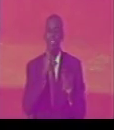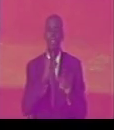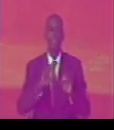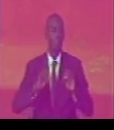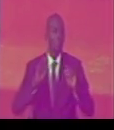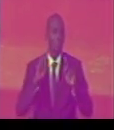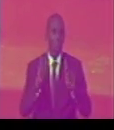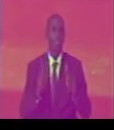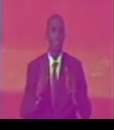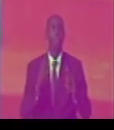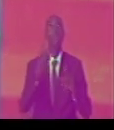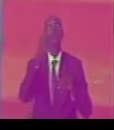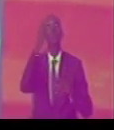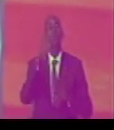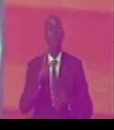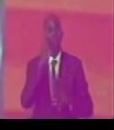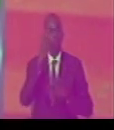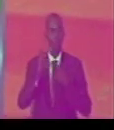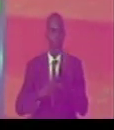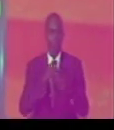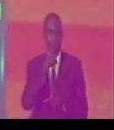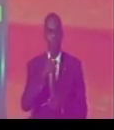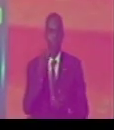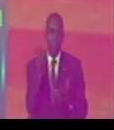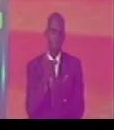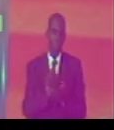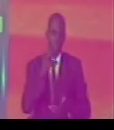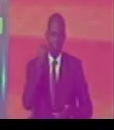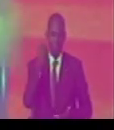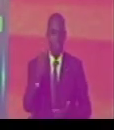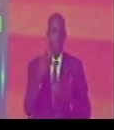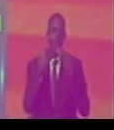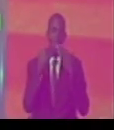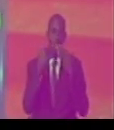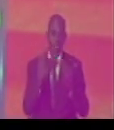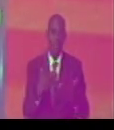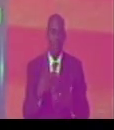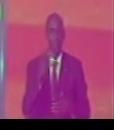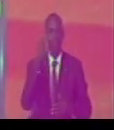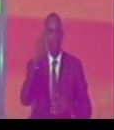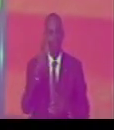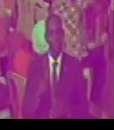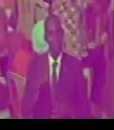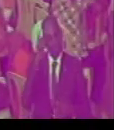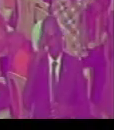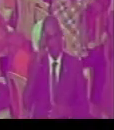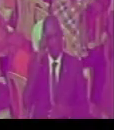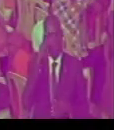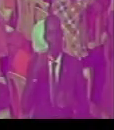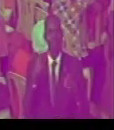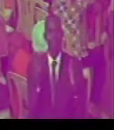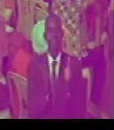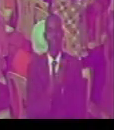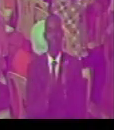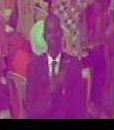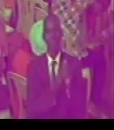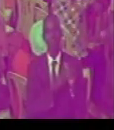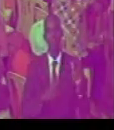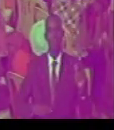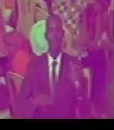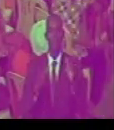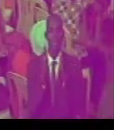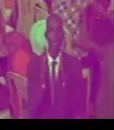x-ray, and they check it up. Everything was okay. God will visit you. Amen. Pastor, God bless you,